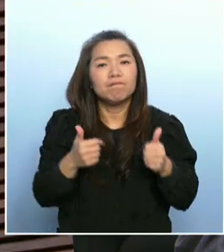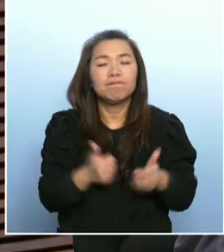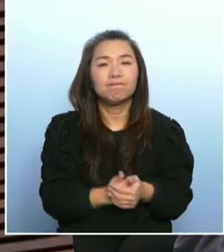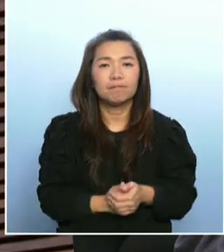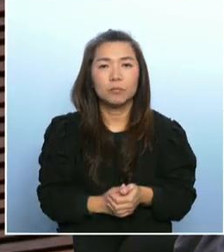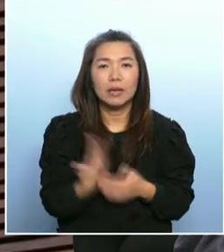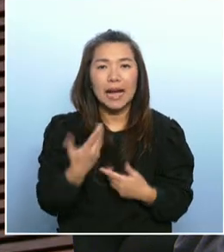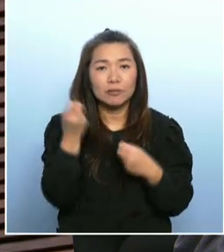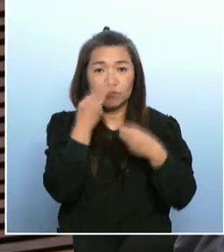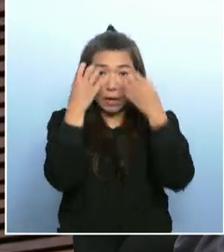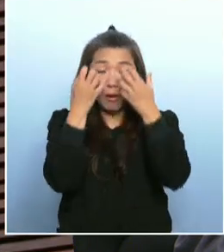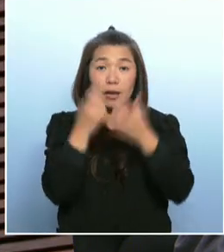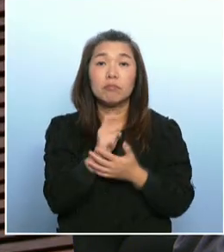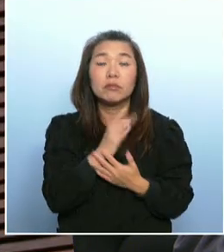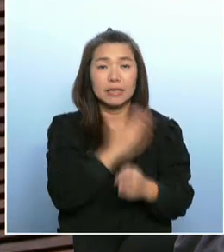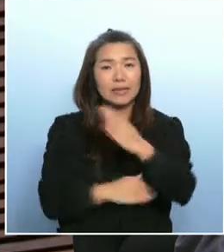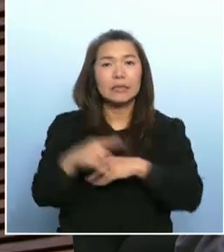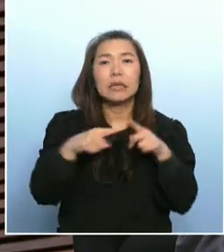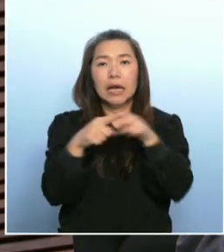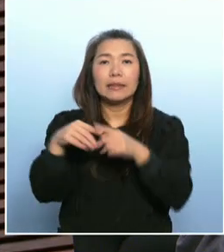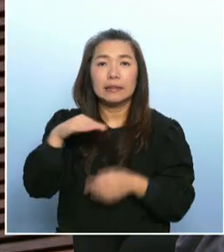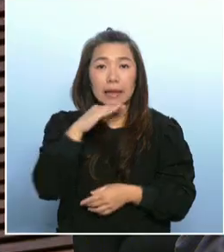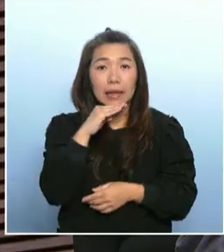to solicit more resources.